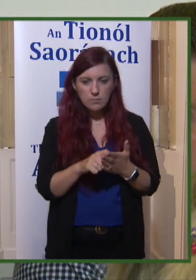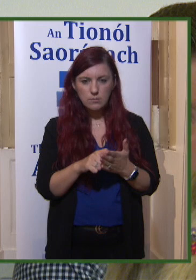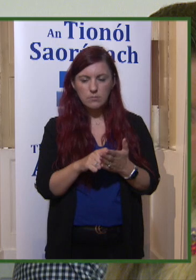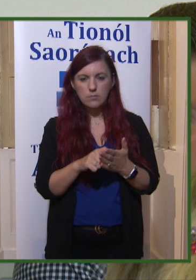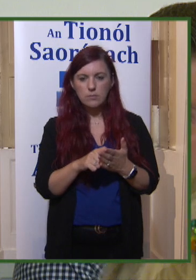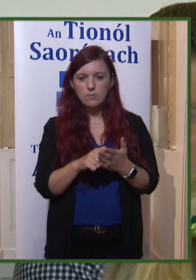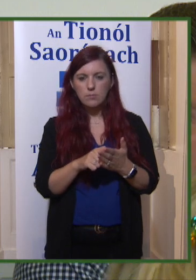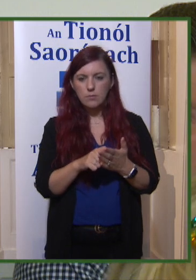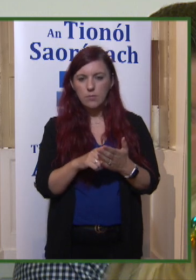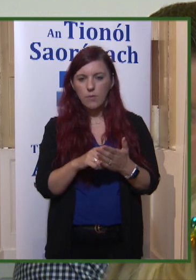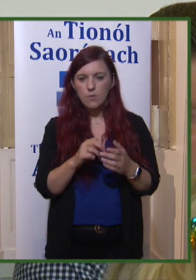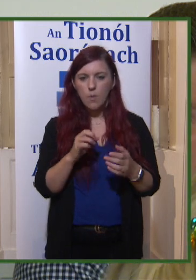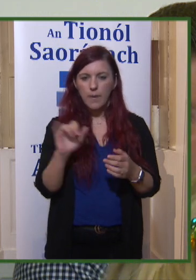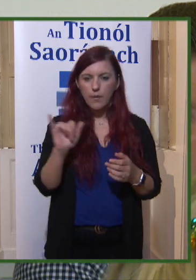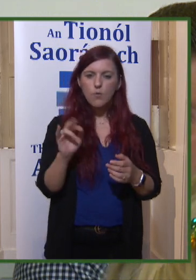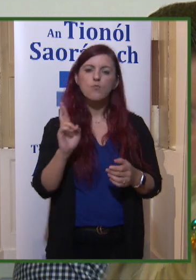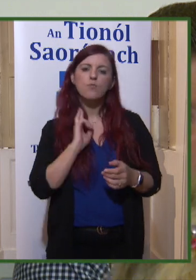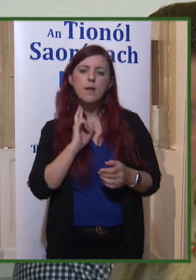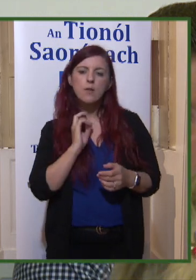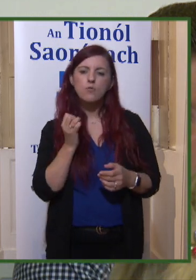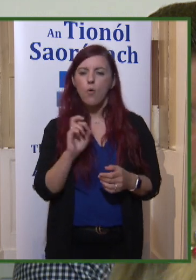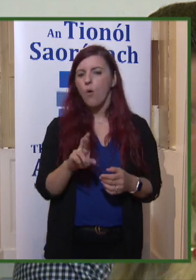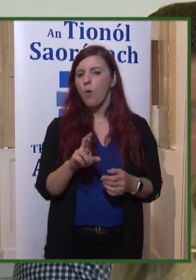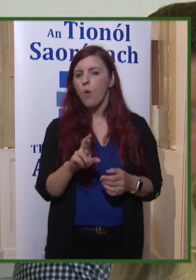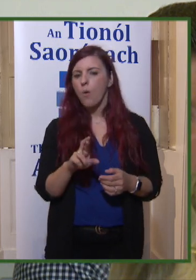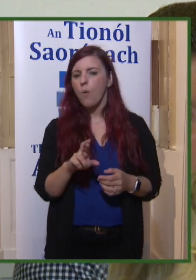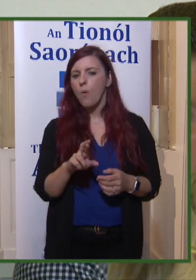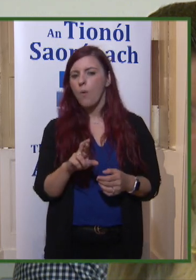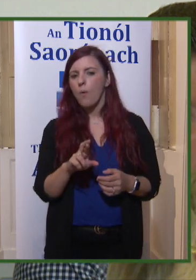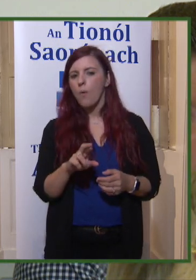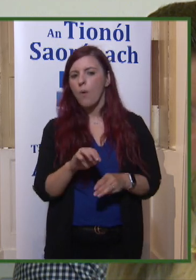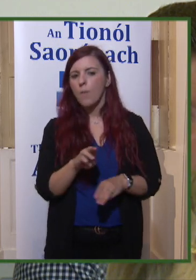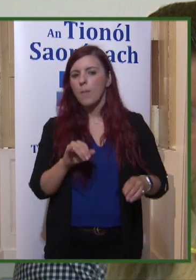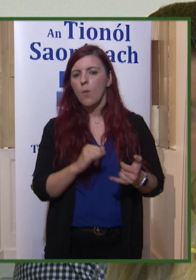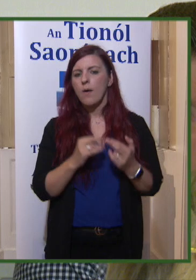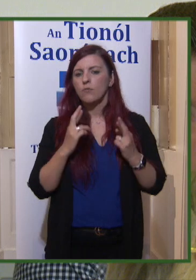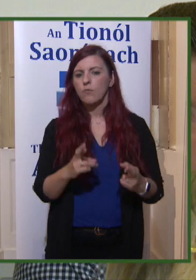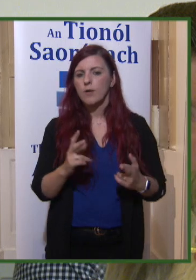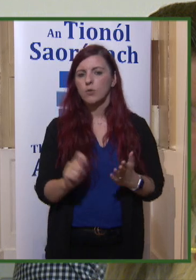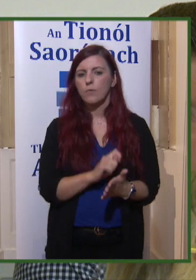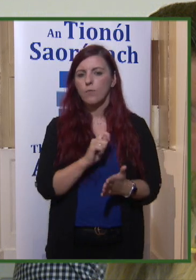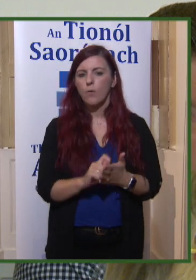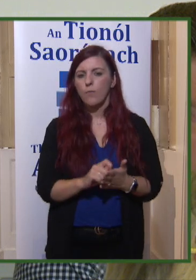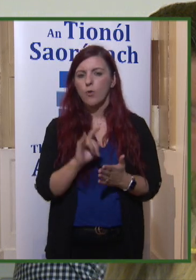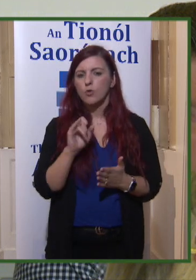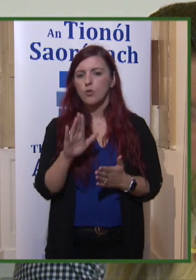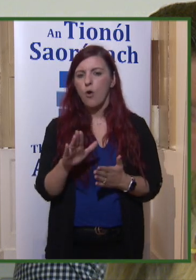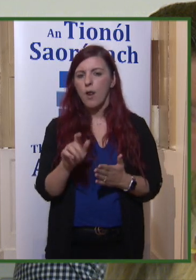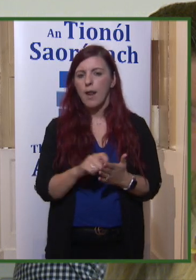over 18, or closer aligned to those eligible to vote for Dáil elections, which is citizens over 18.